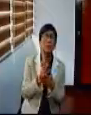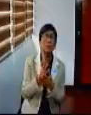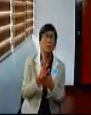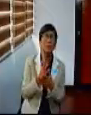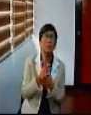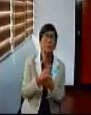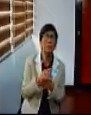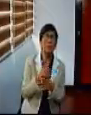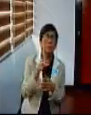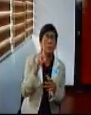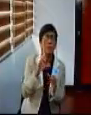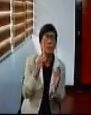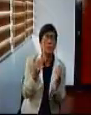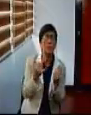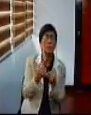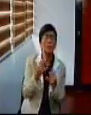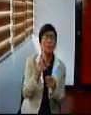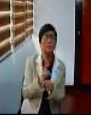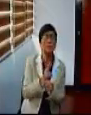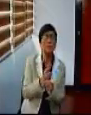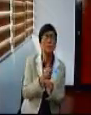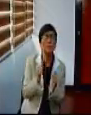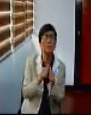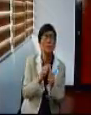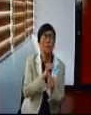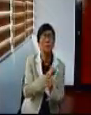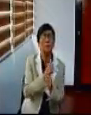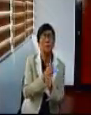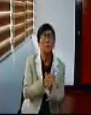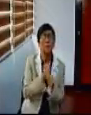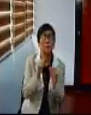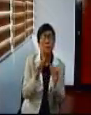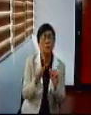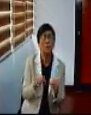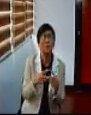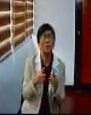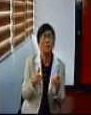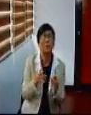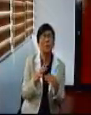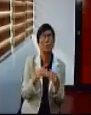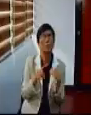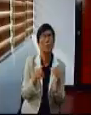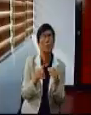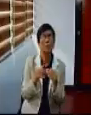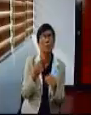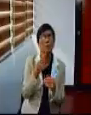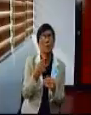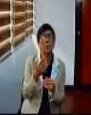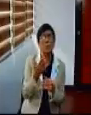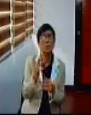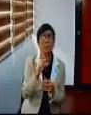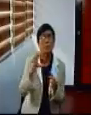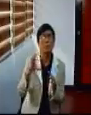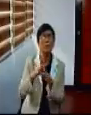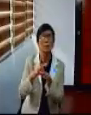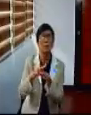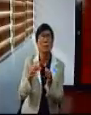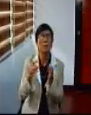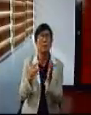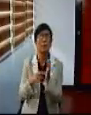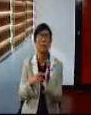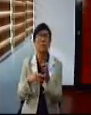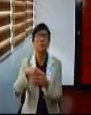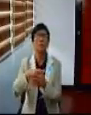false component is in our jurisdiction. Now, we can very comfortably tell the company, you are linked to this false